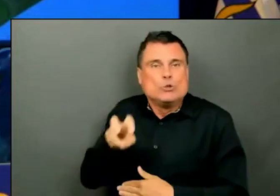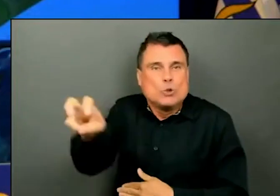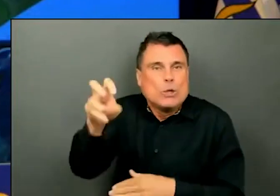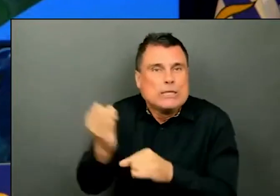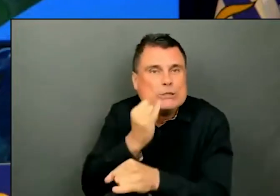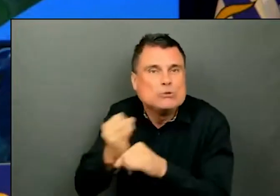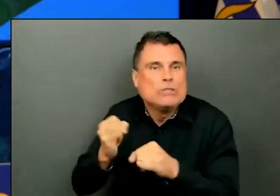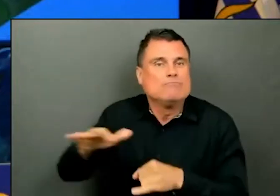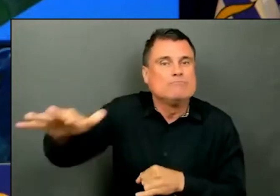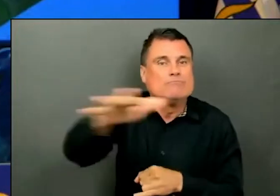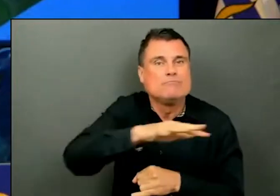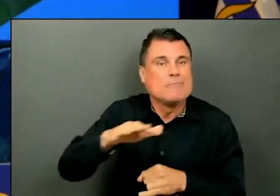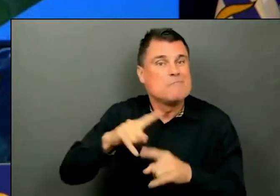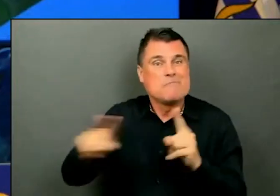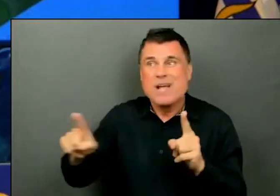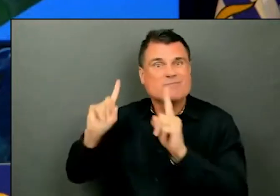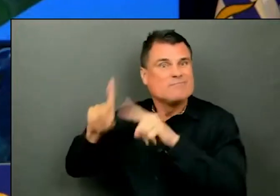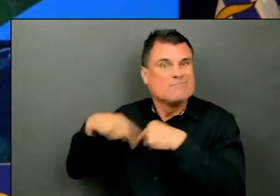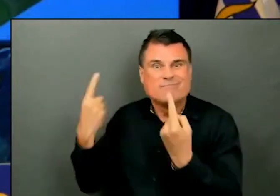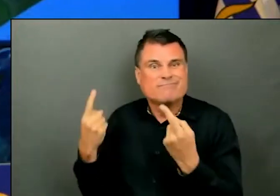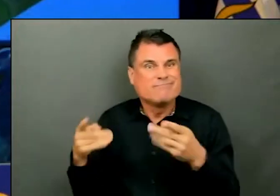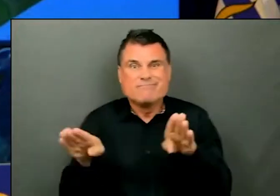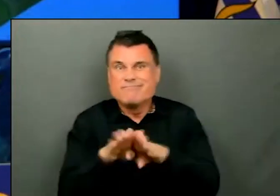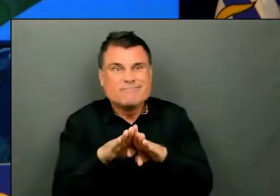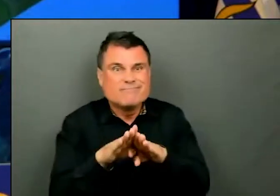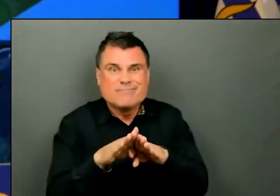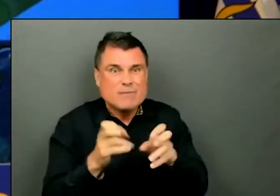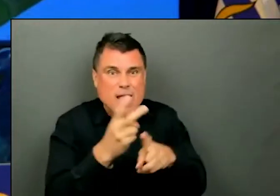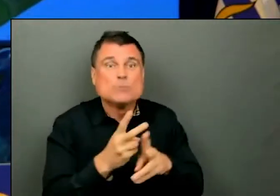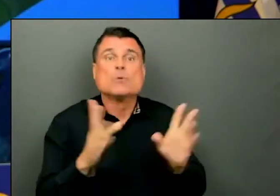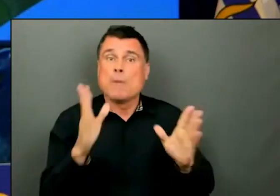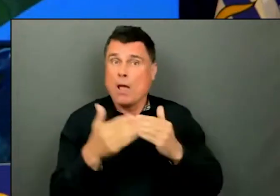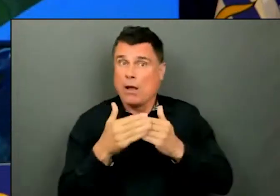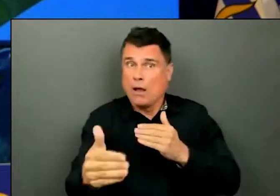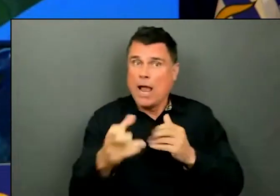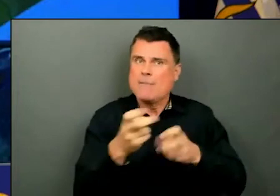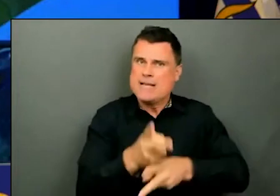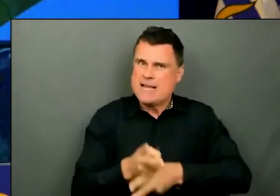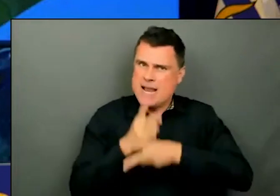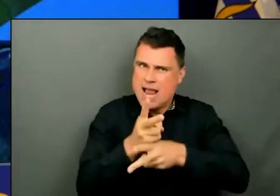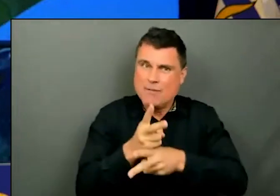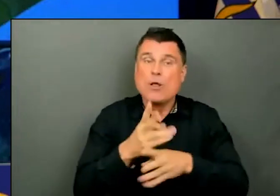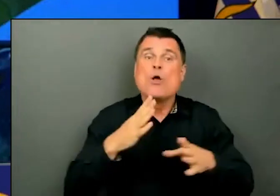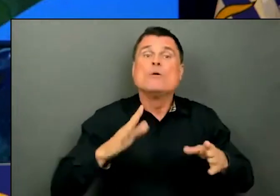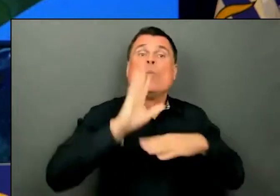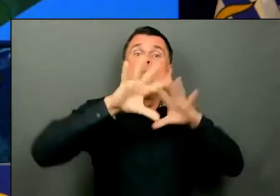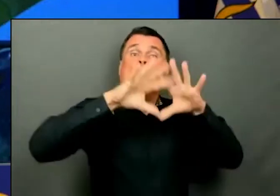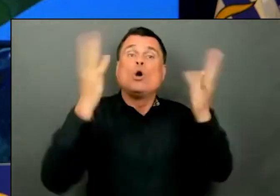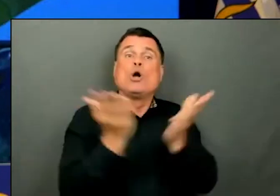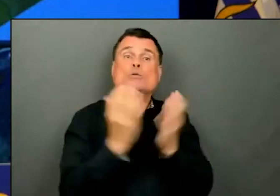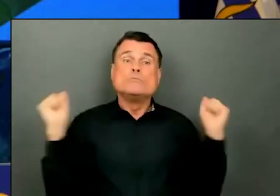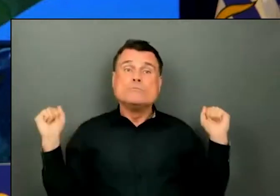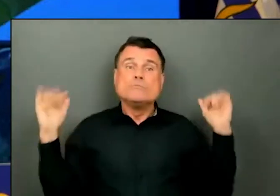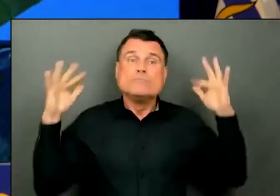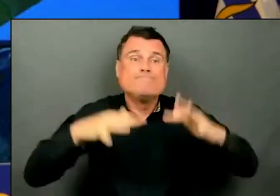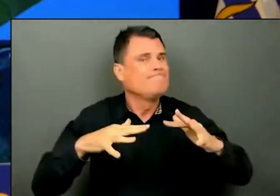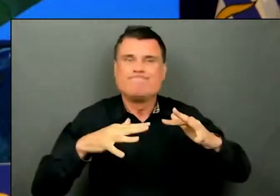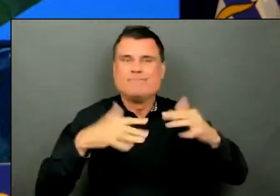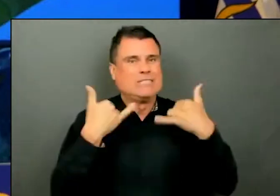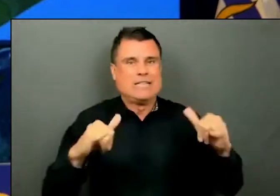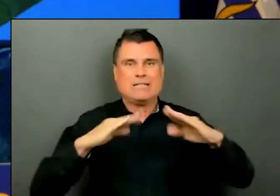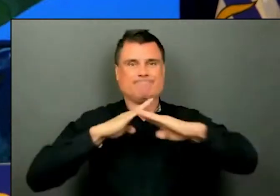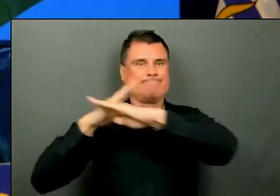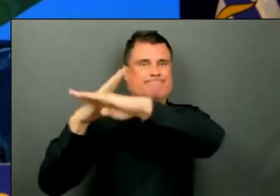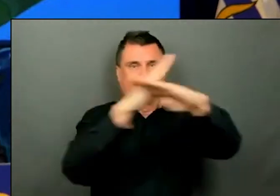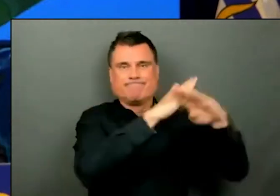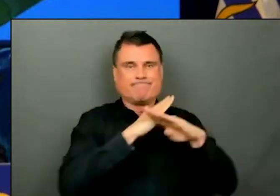vigilant and we need to be mindful that our international borders remain closed and there are public health orders in place to restrict